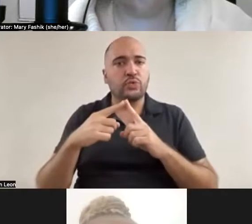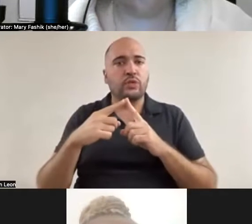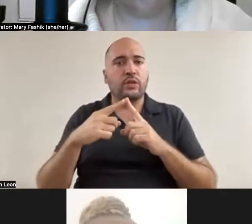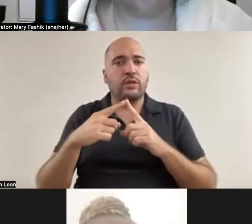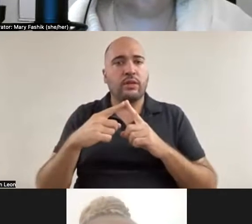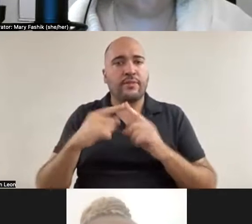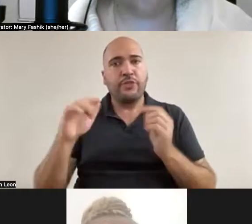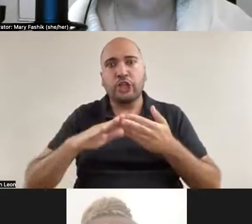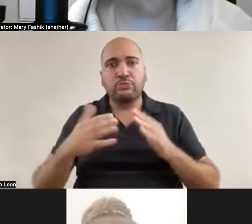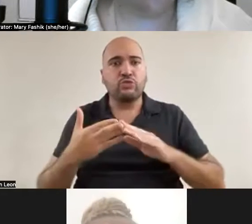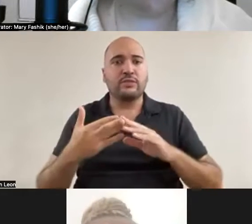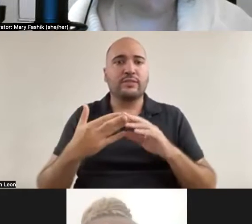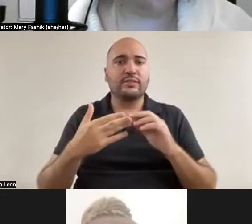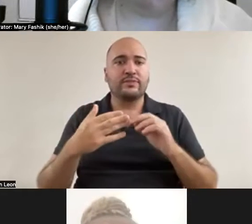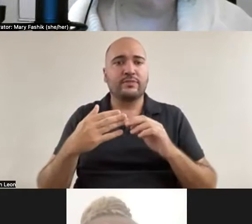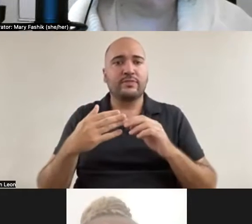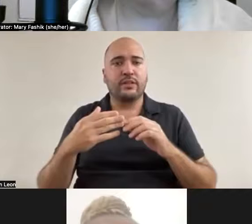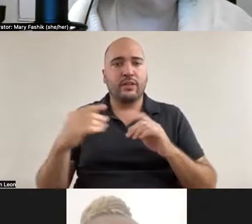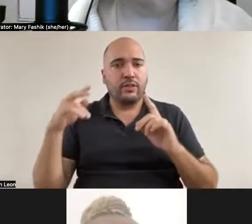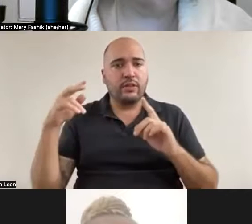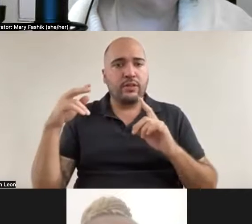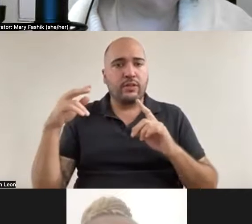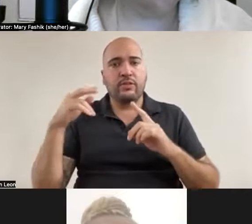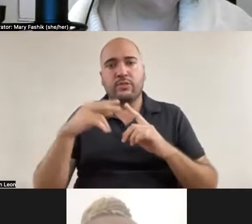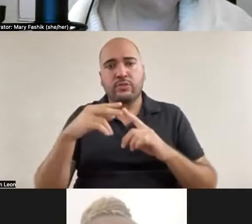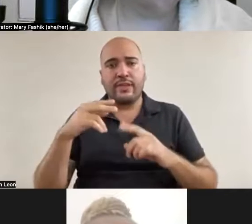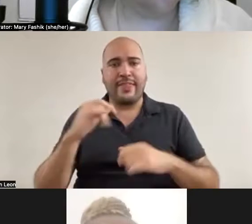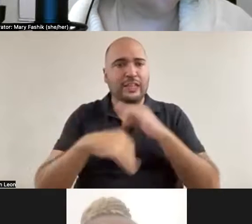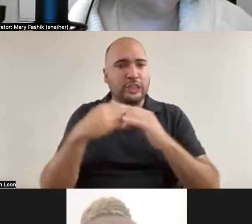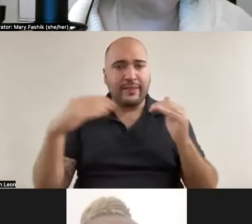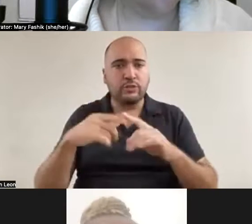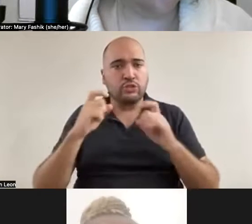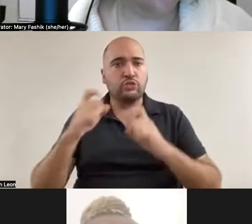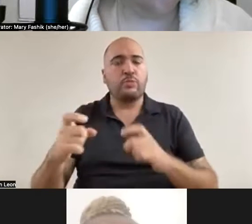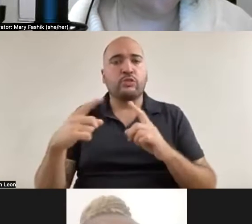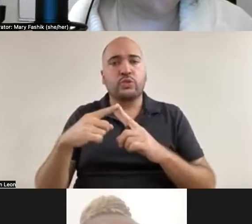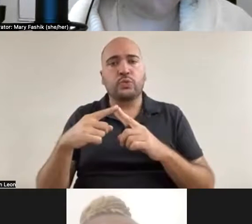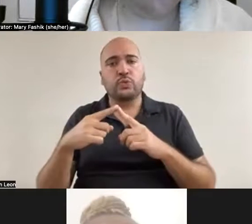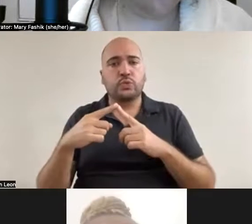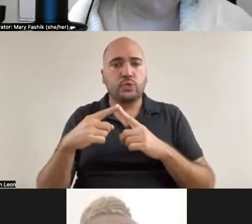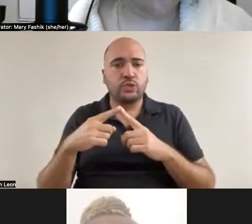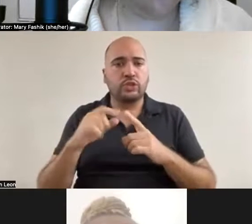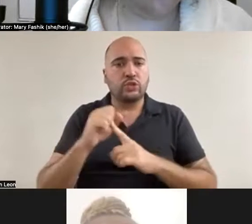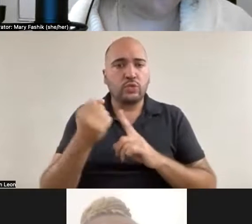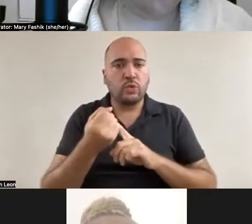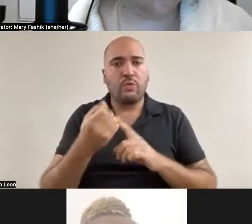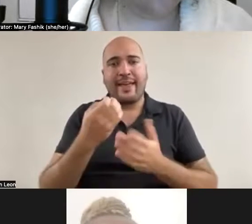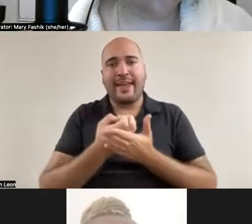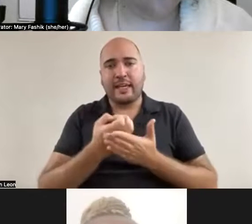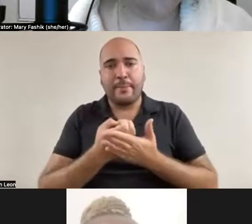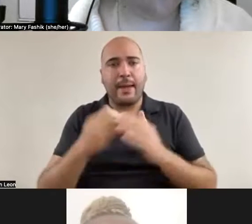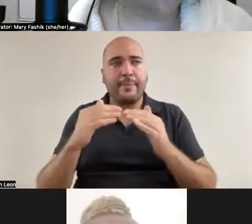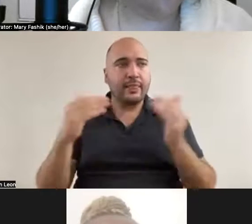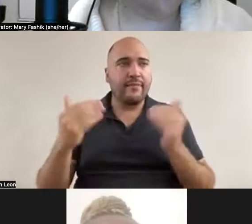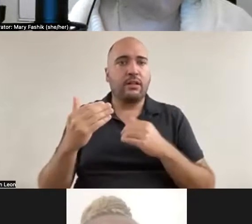the community they live, or at the national level to contribute to the social and economic